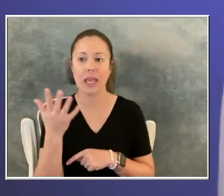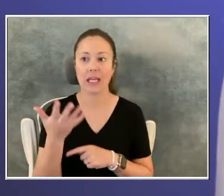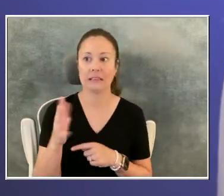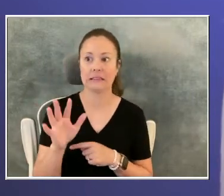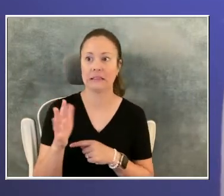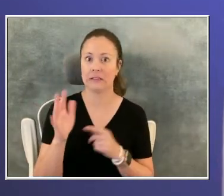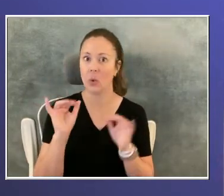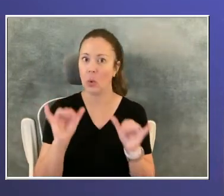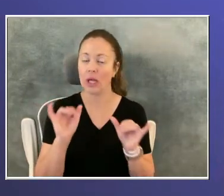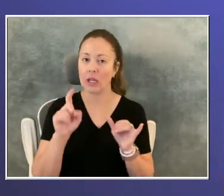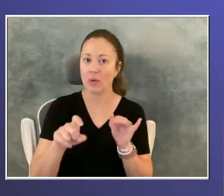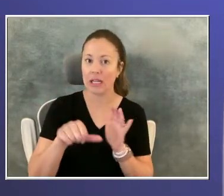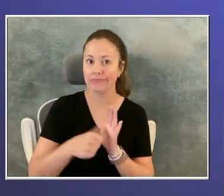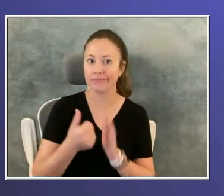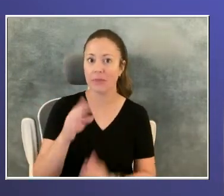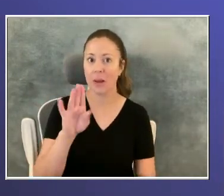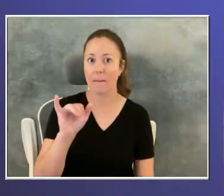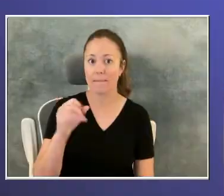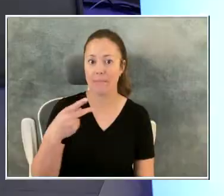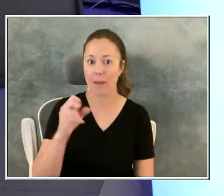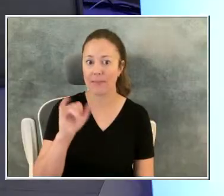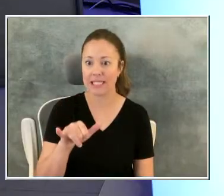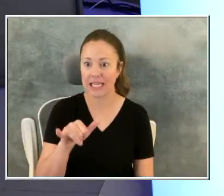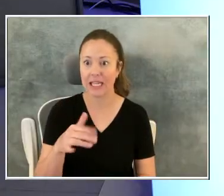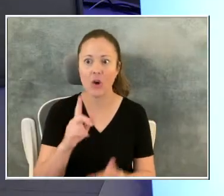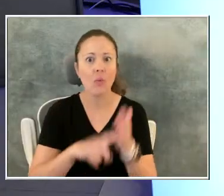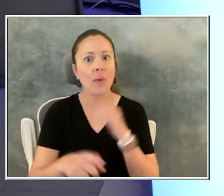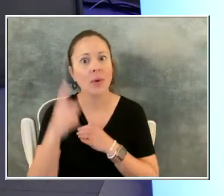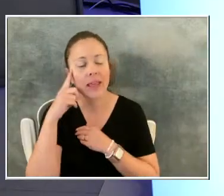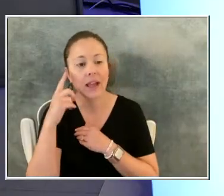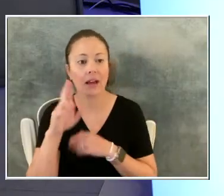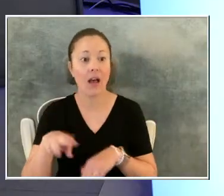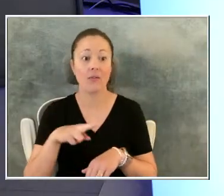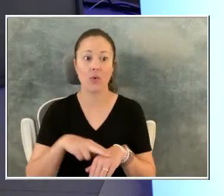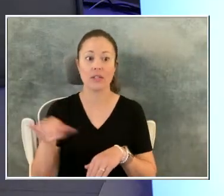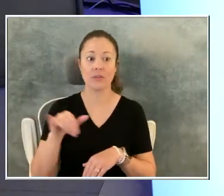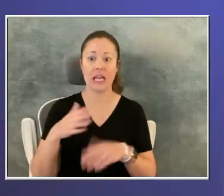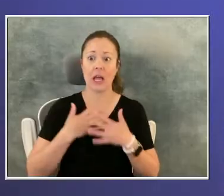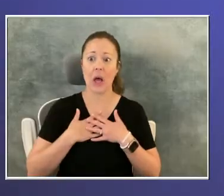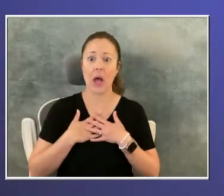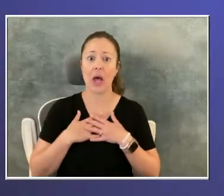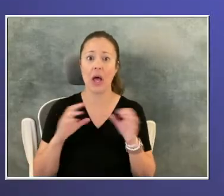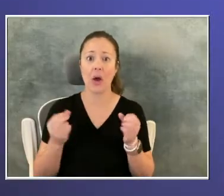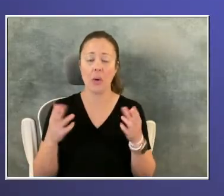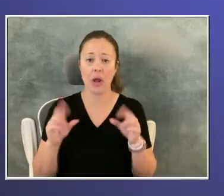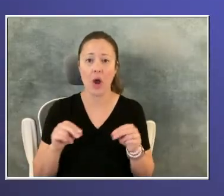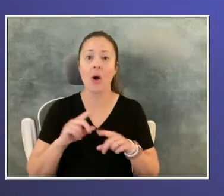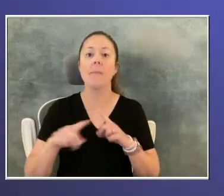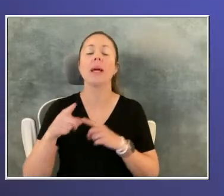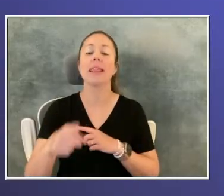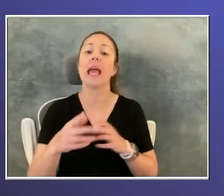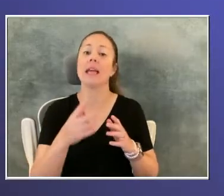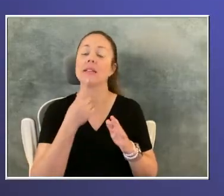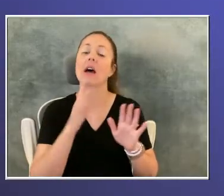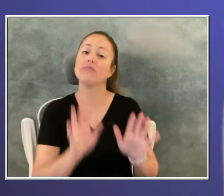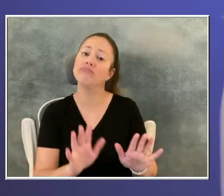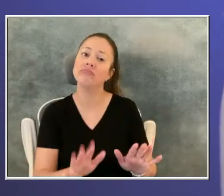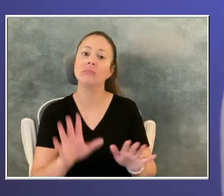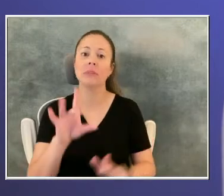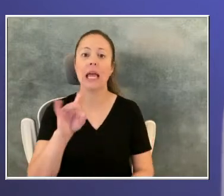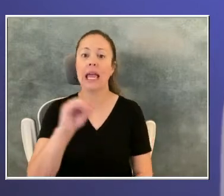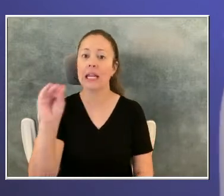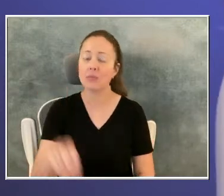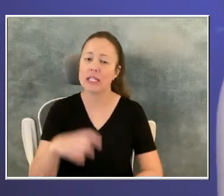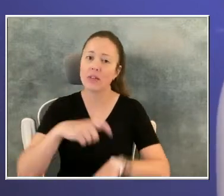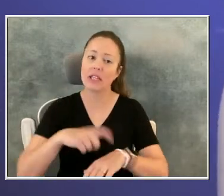biopsy. What were you thinking in this moment? Of course, I was like, oh no, but they did reassure me. They said, 80% of the time these come back